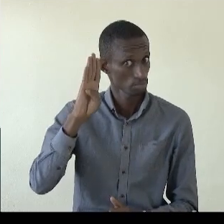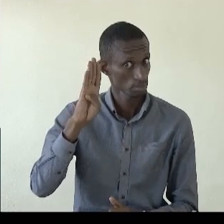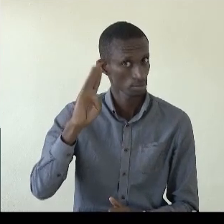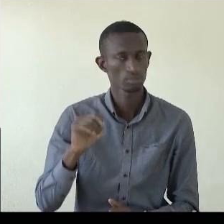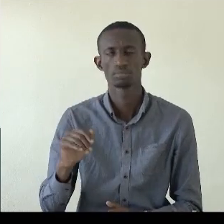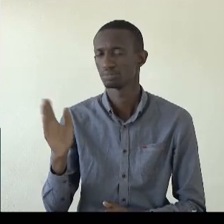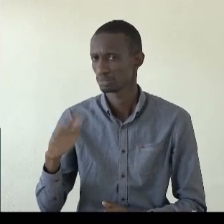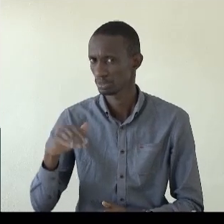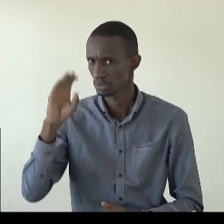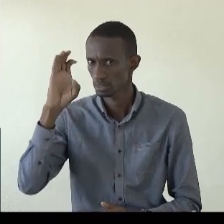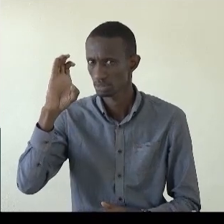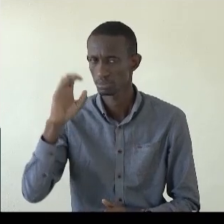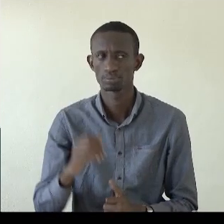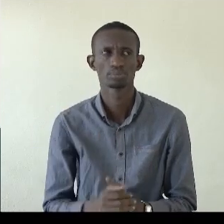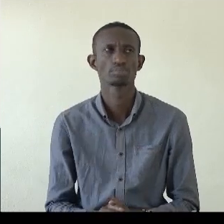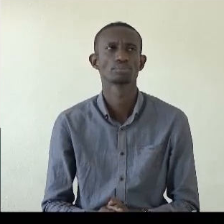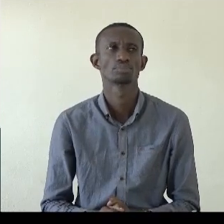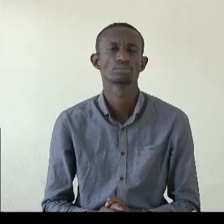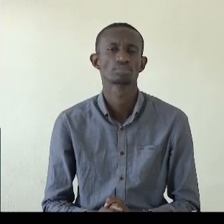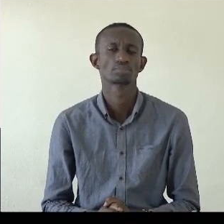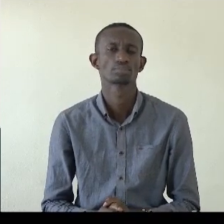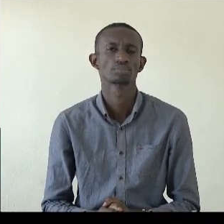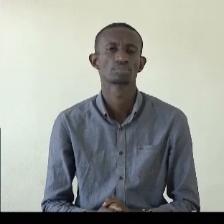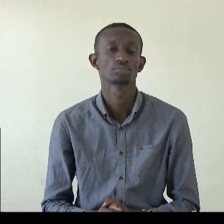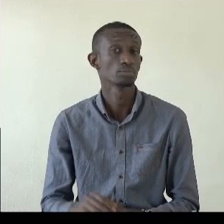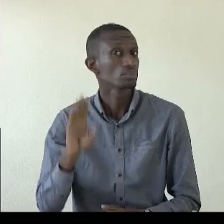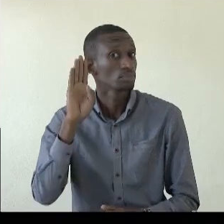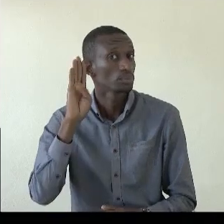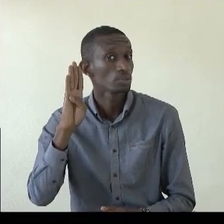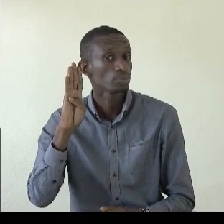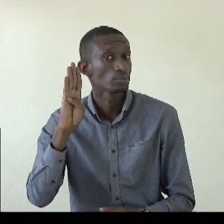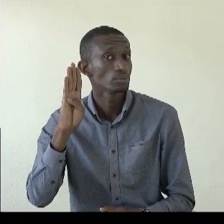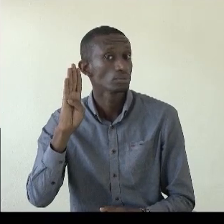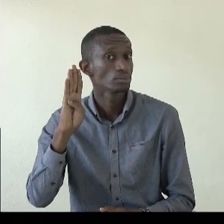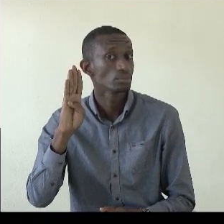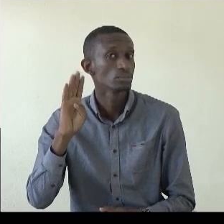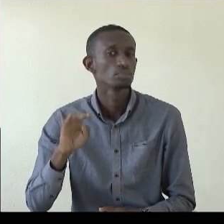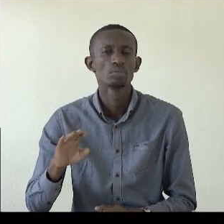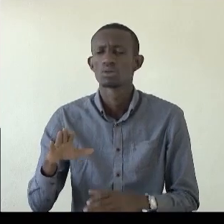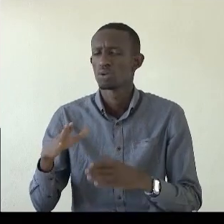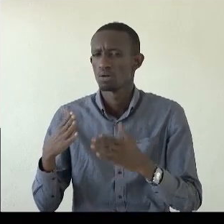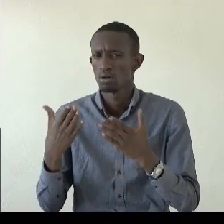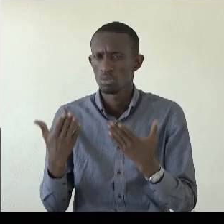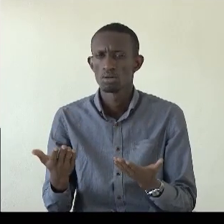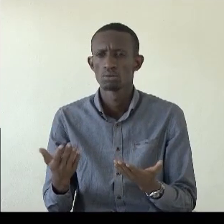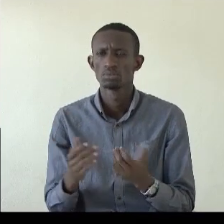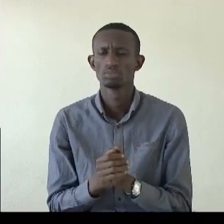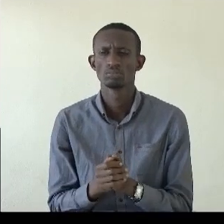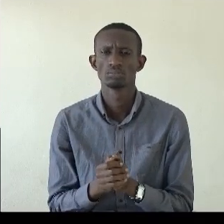B and C. So the B either can be concentrated